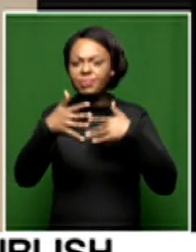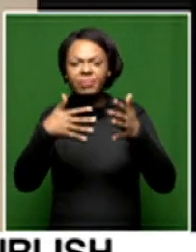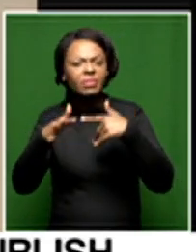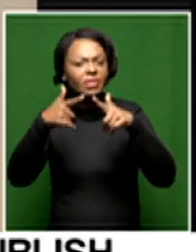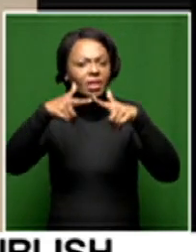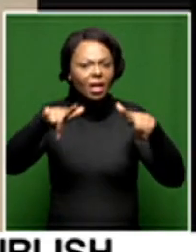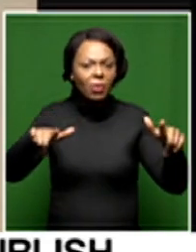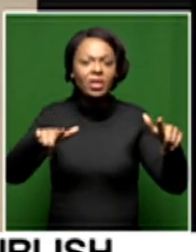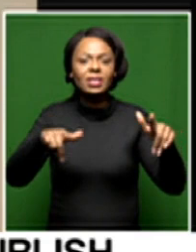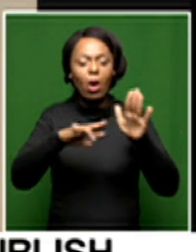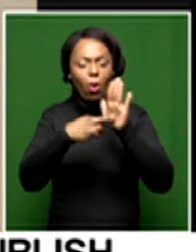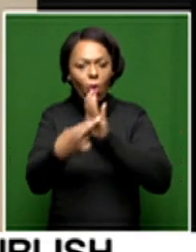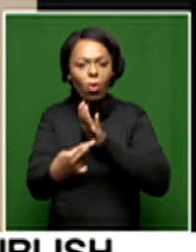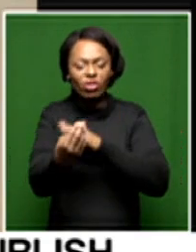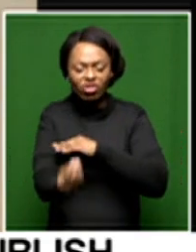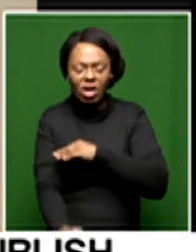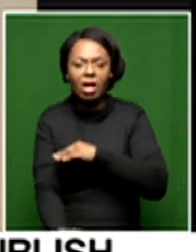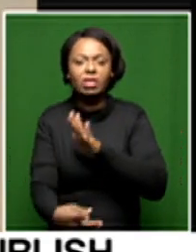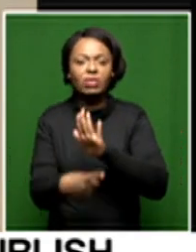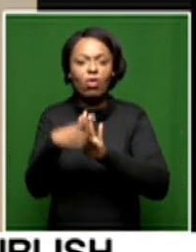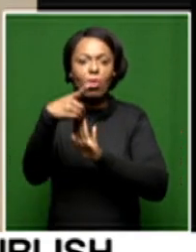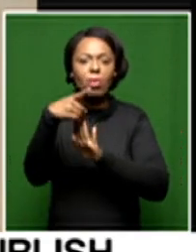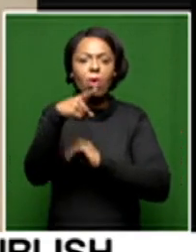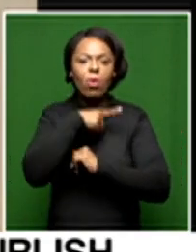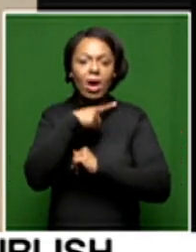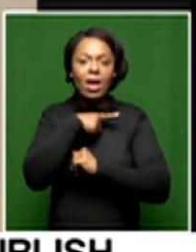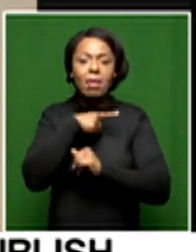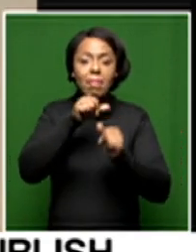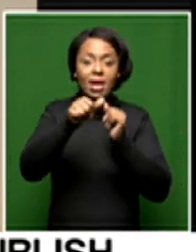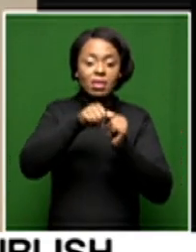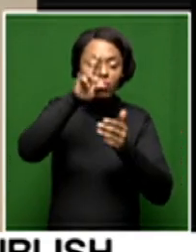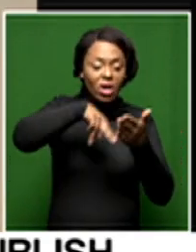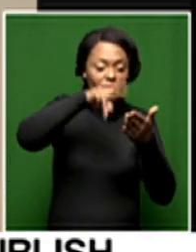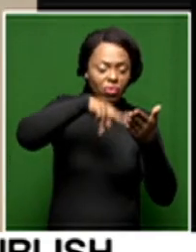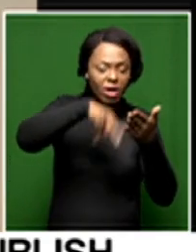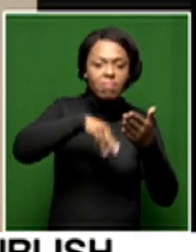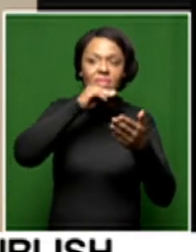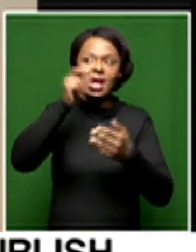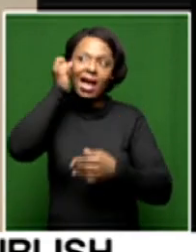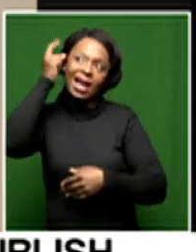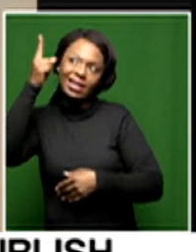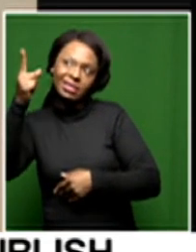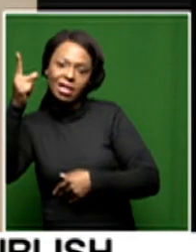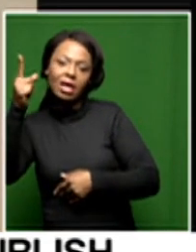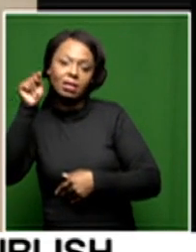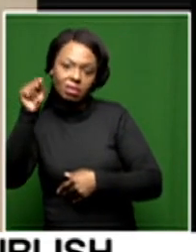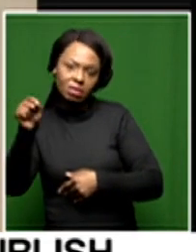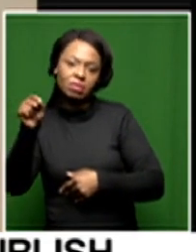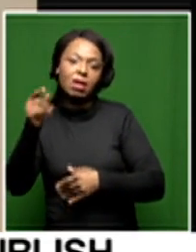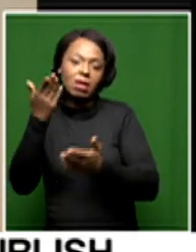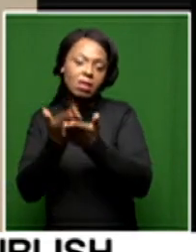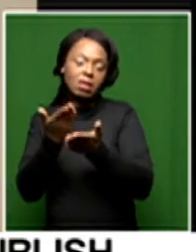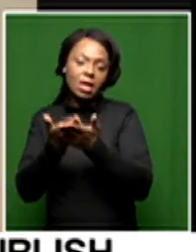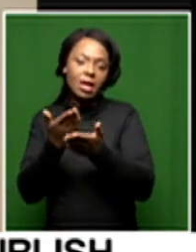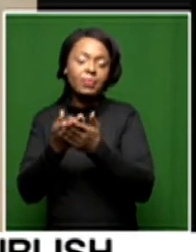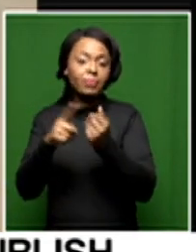role in a child's development. The better the child can read, the more they can comprehend and understand the world around them. And a love for reading